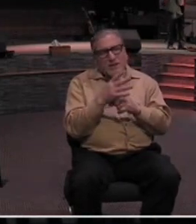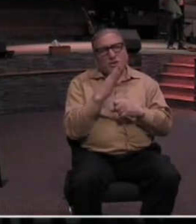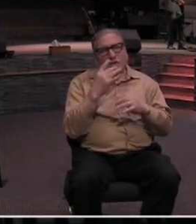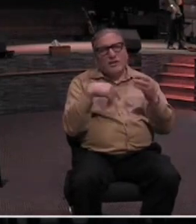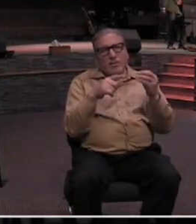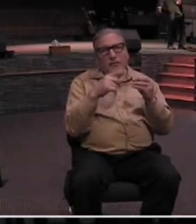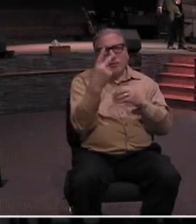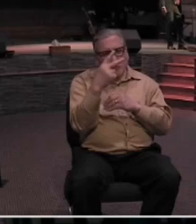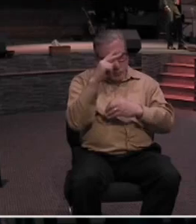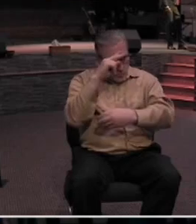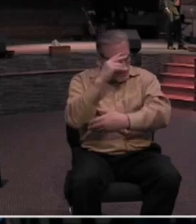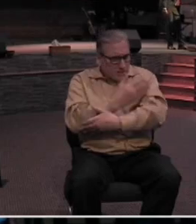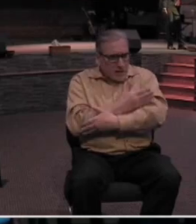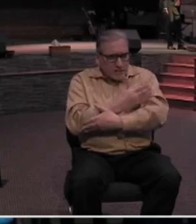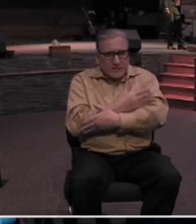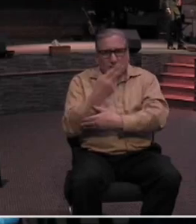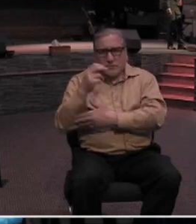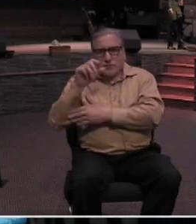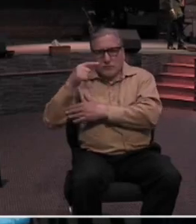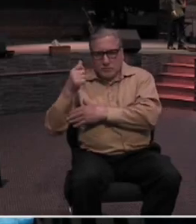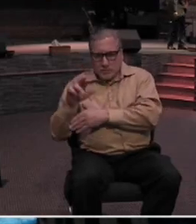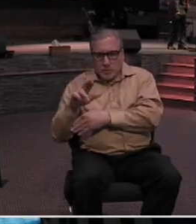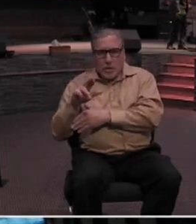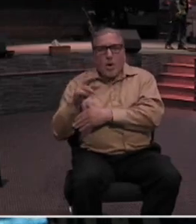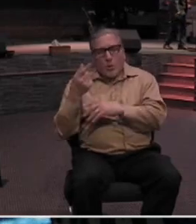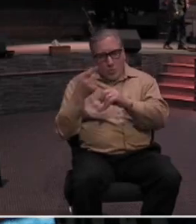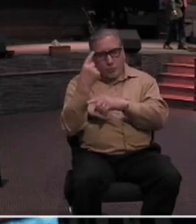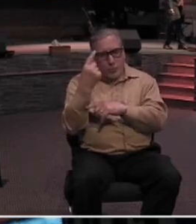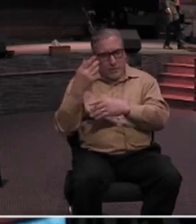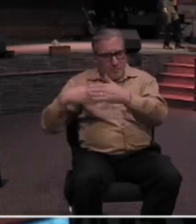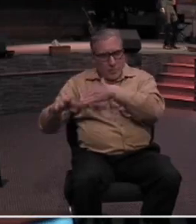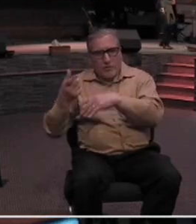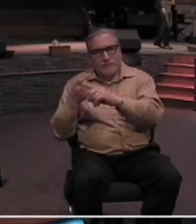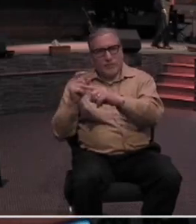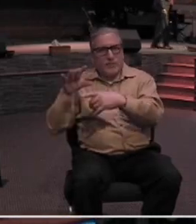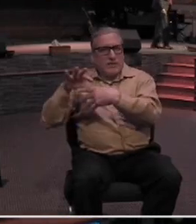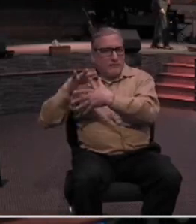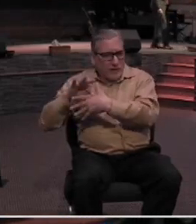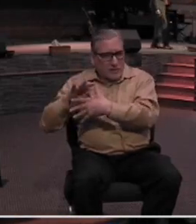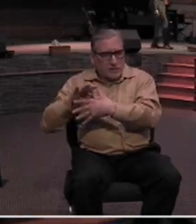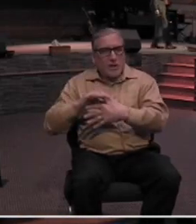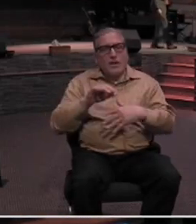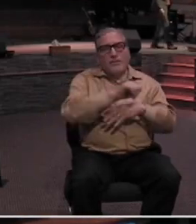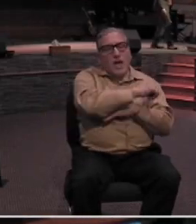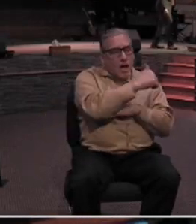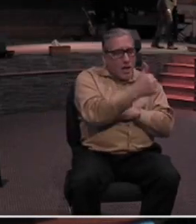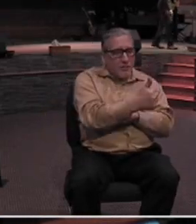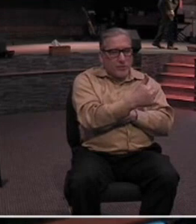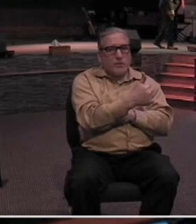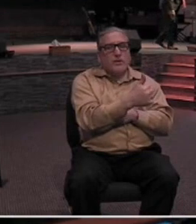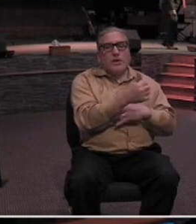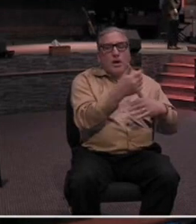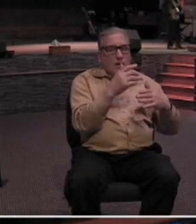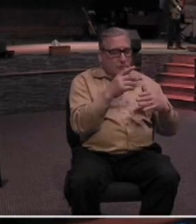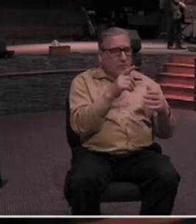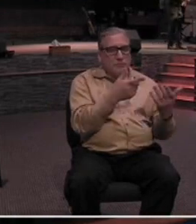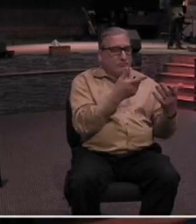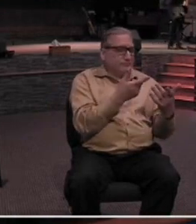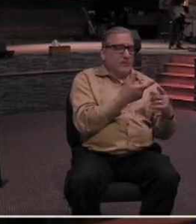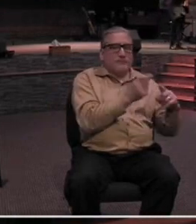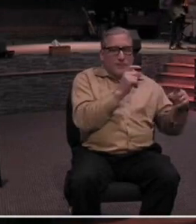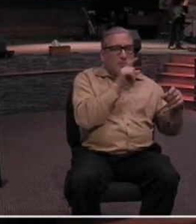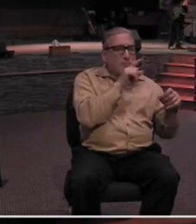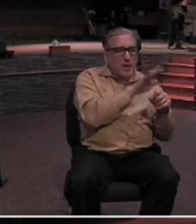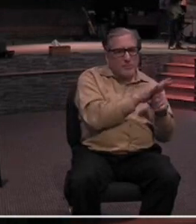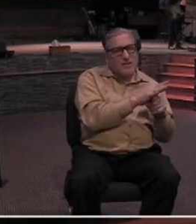one born according to the desires of the flesh and the other according to the promise. Amen.